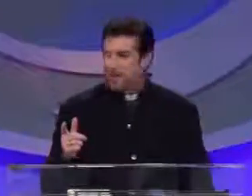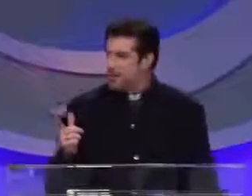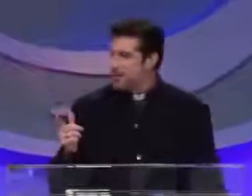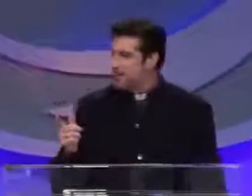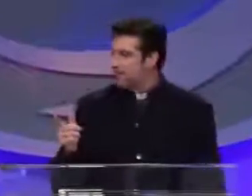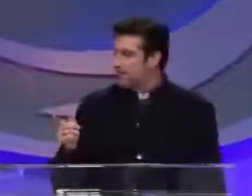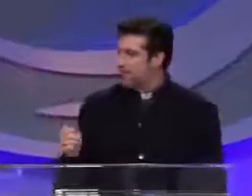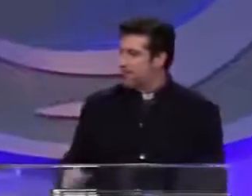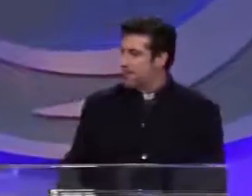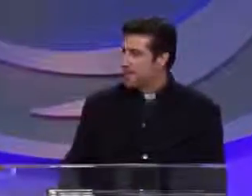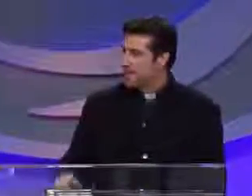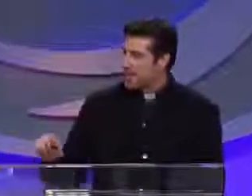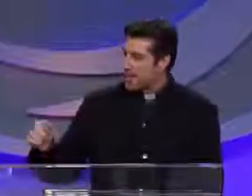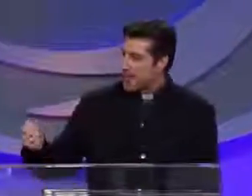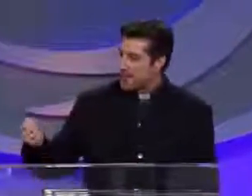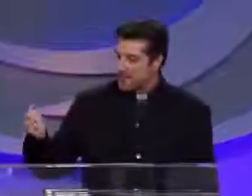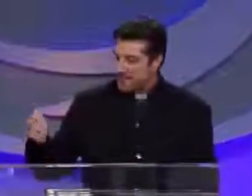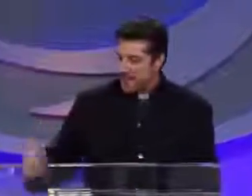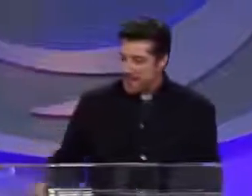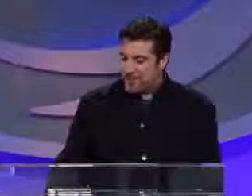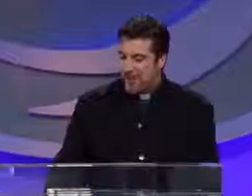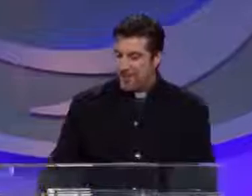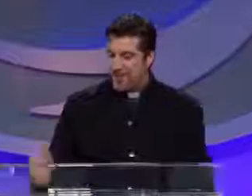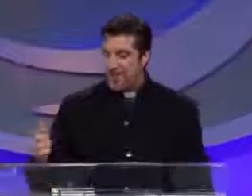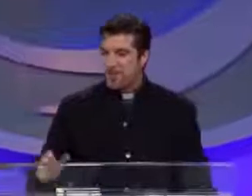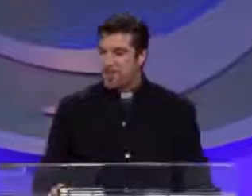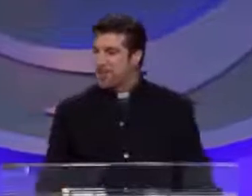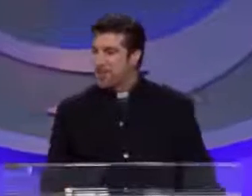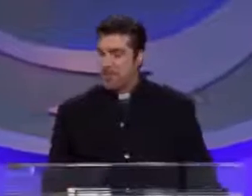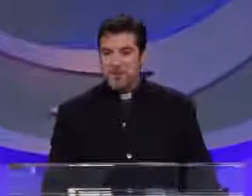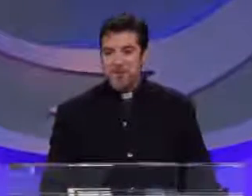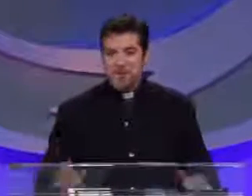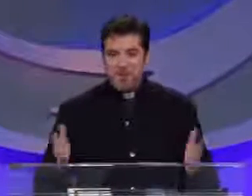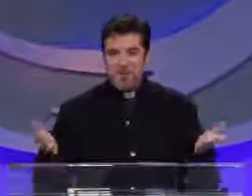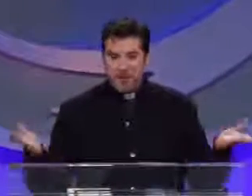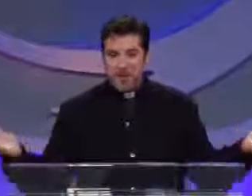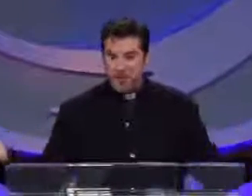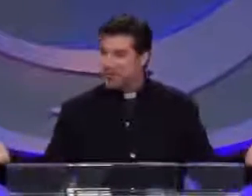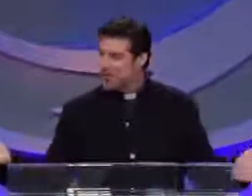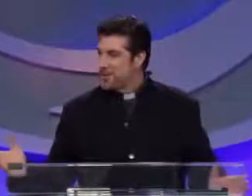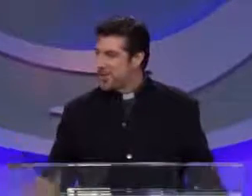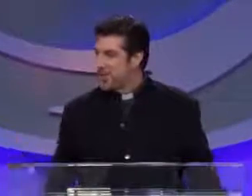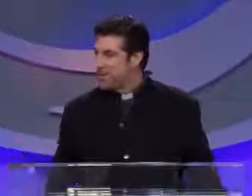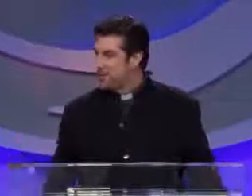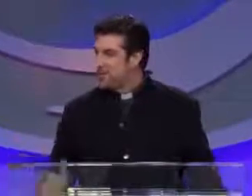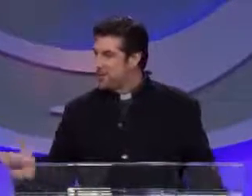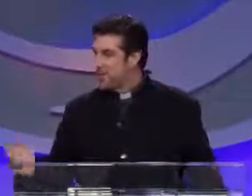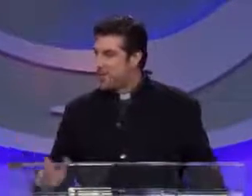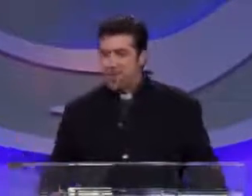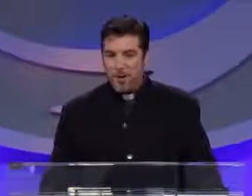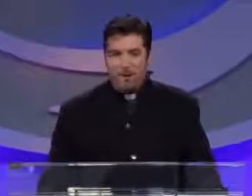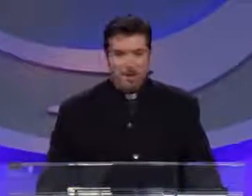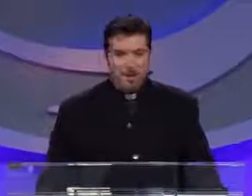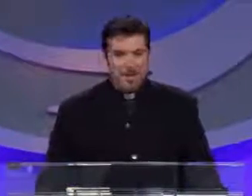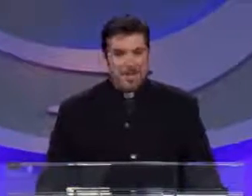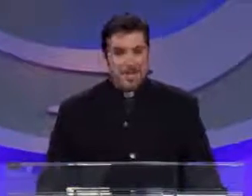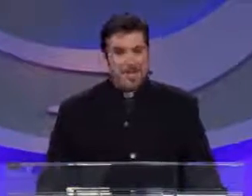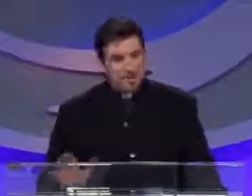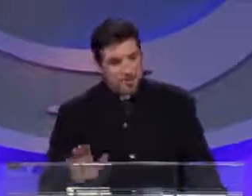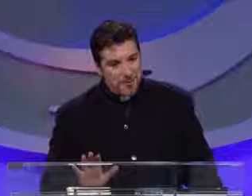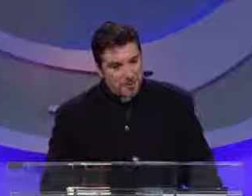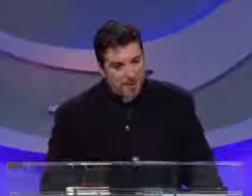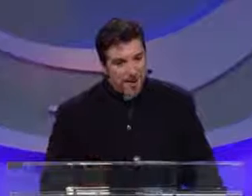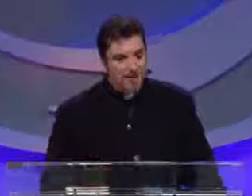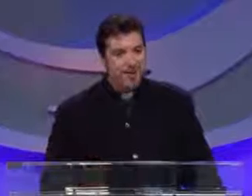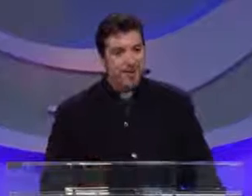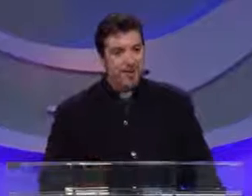until they've made a decision. Conclave. So I was thinking maybe he had to go in there and be one of the cardinals, because he was a cardinal, to pray for the Pope. And